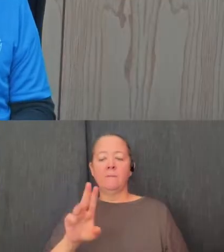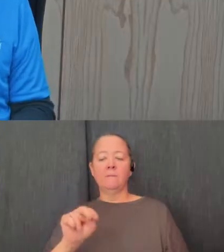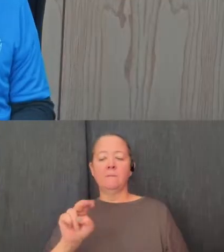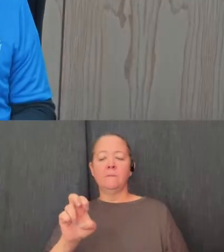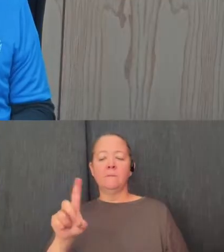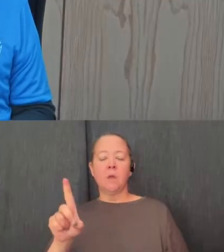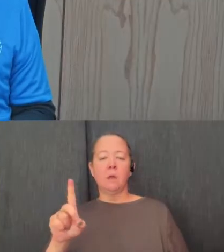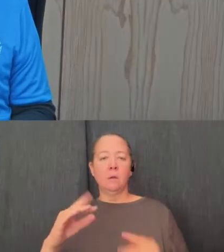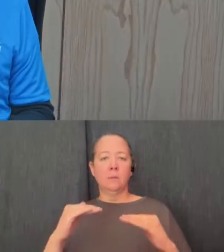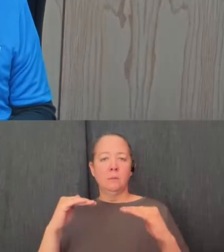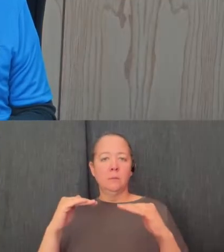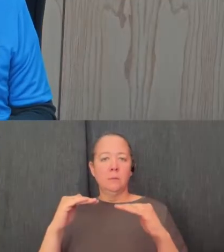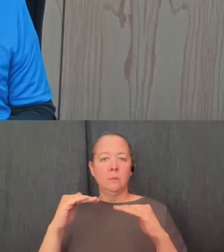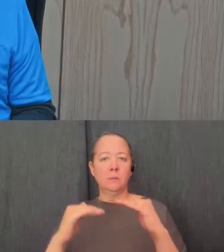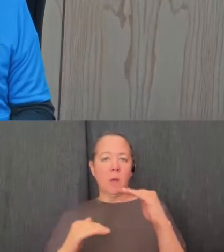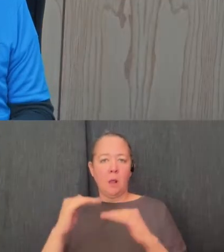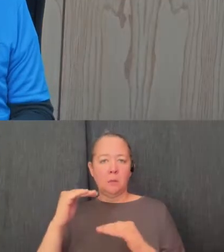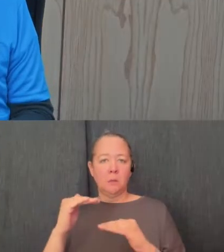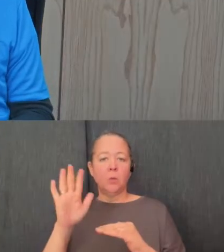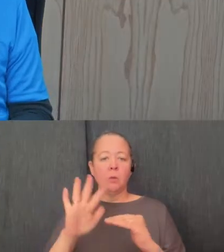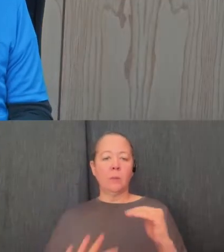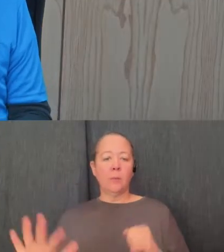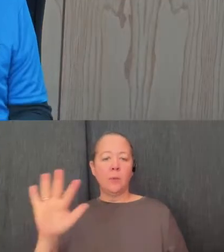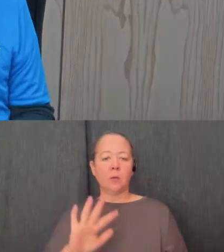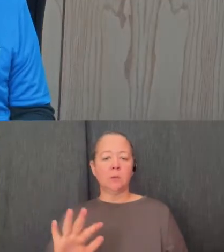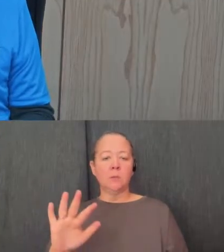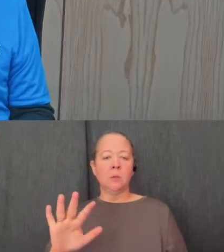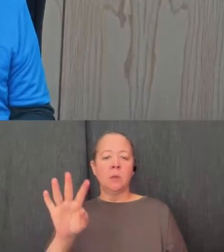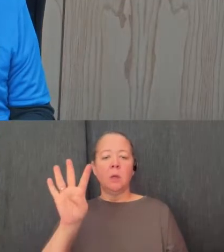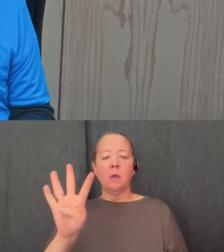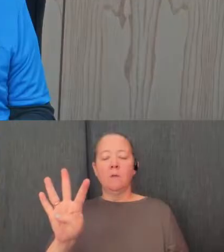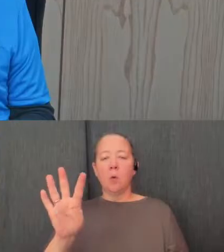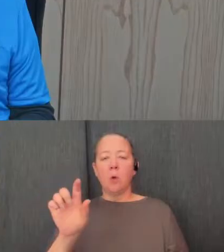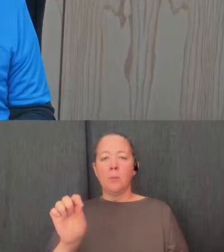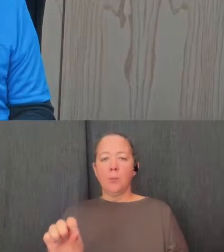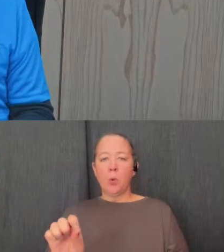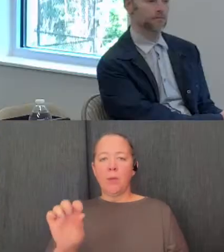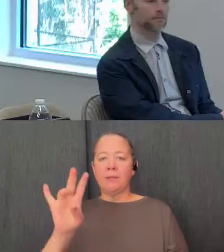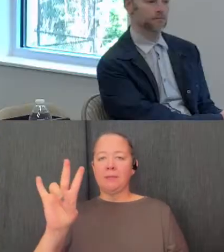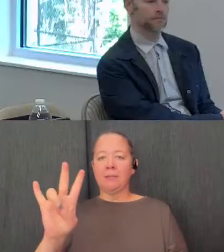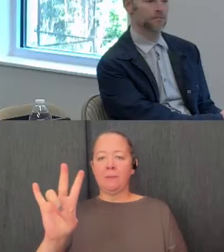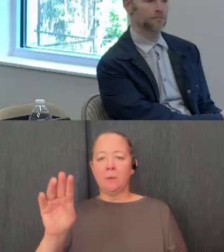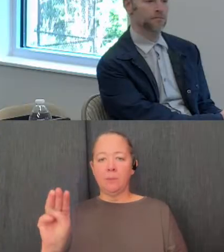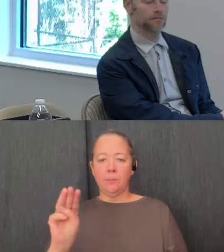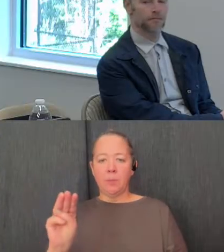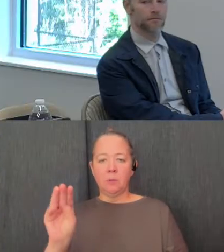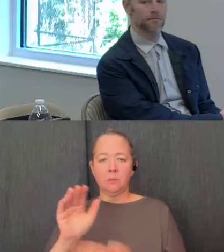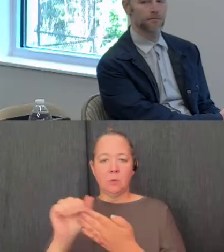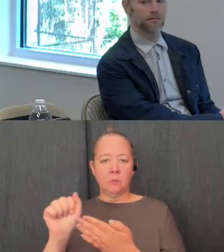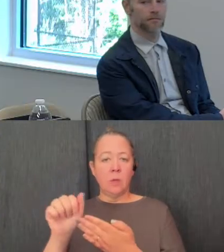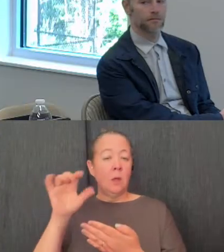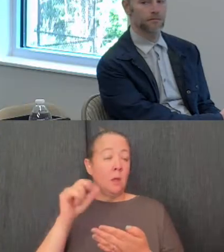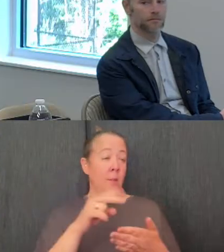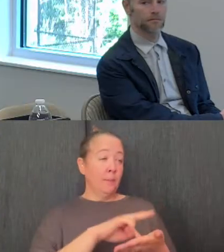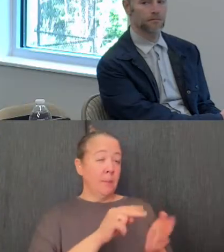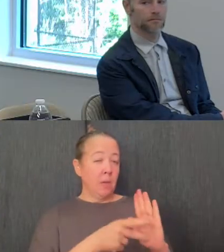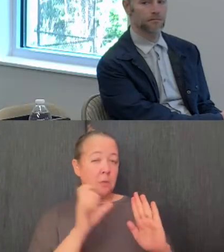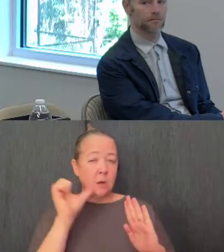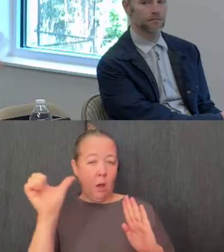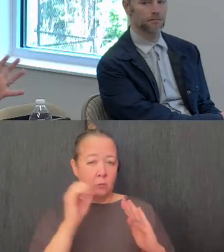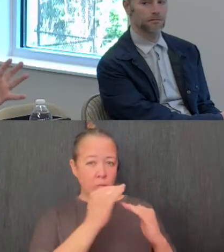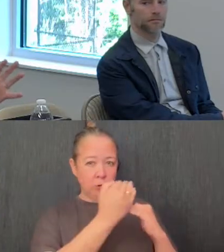be approximately $4.7 million. That's the unrestricted Right. fund balance, correct? Not